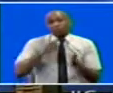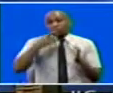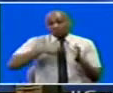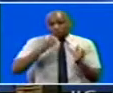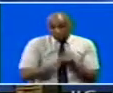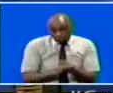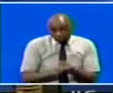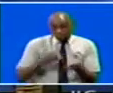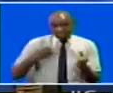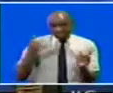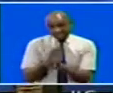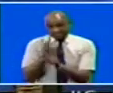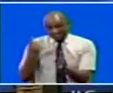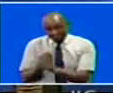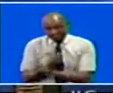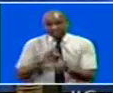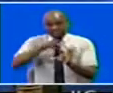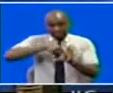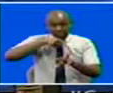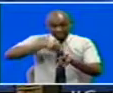manufacturing of steel-reinforced slippers,